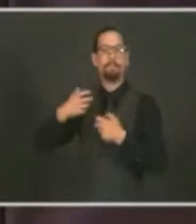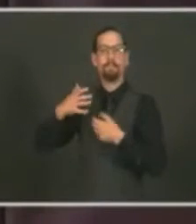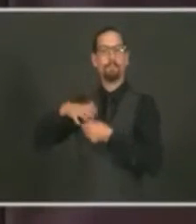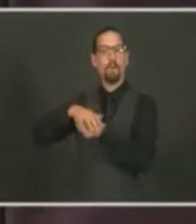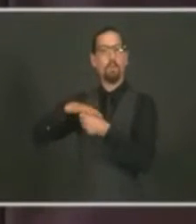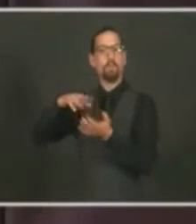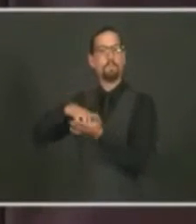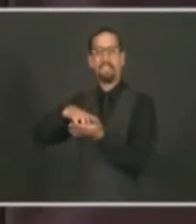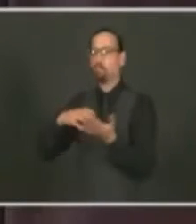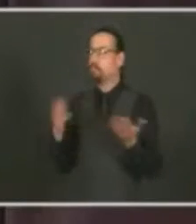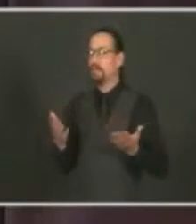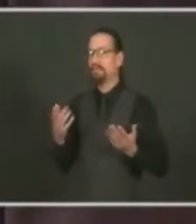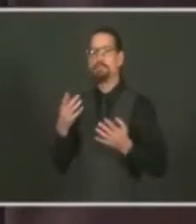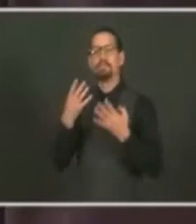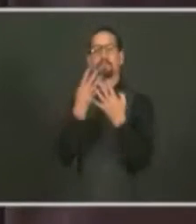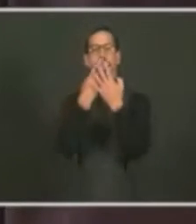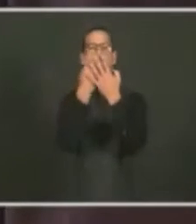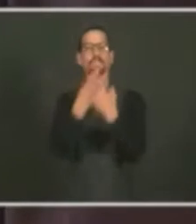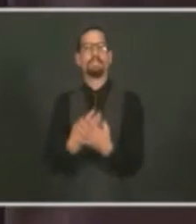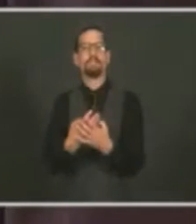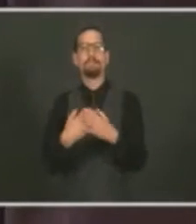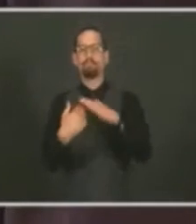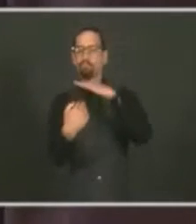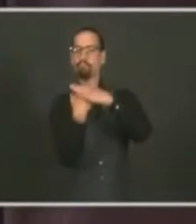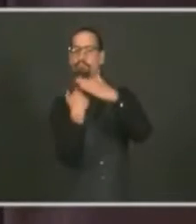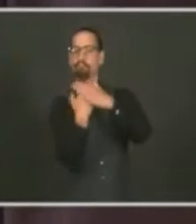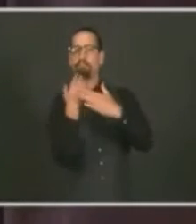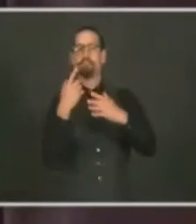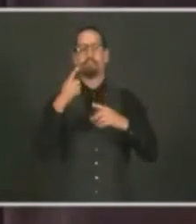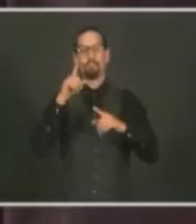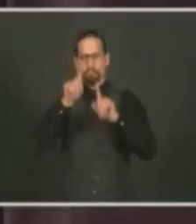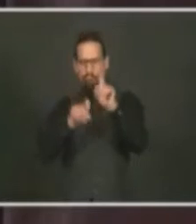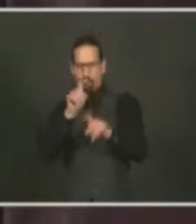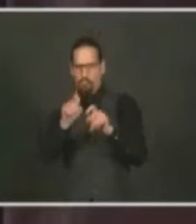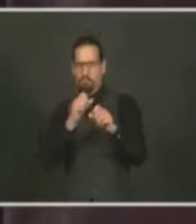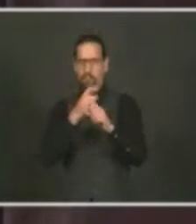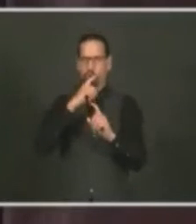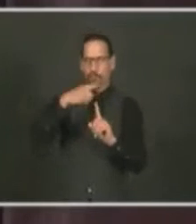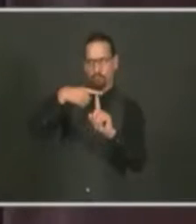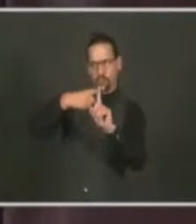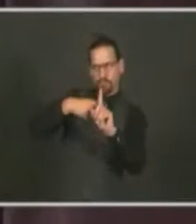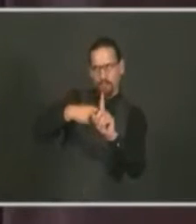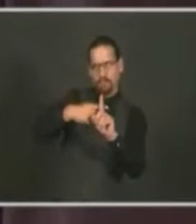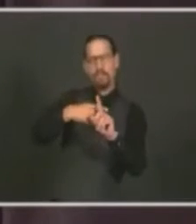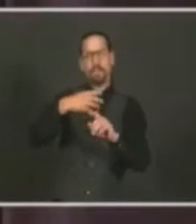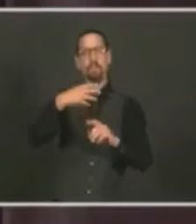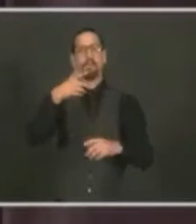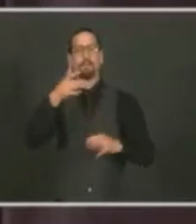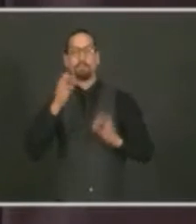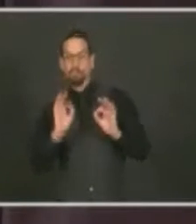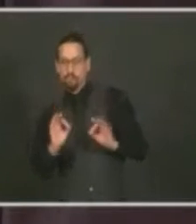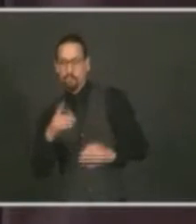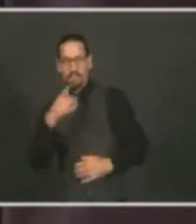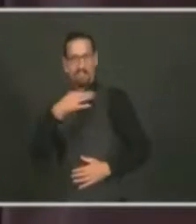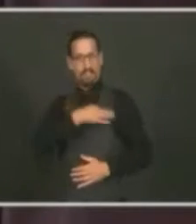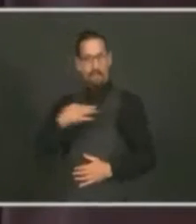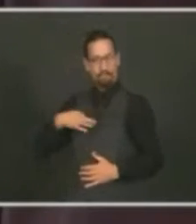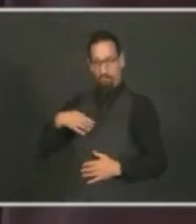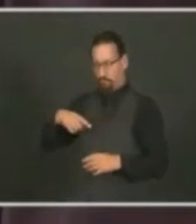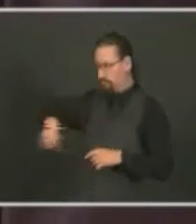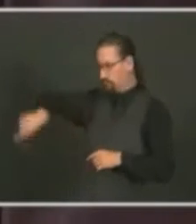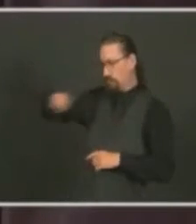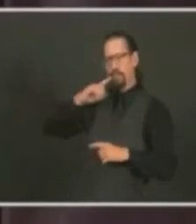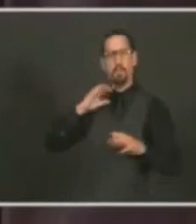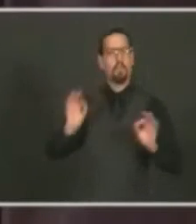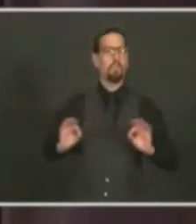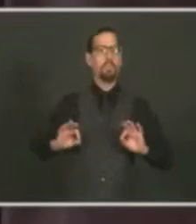symptom screening of customers and staff. It's at 89%. That's something, there's no excuse